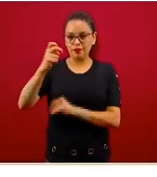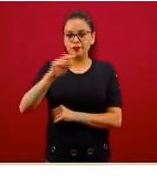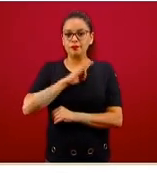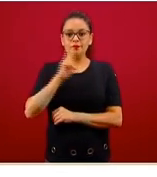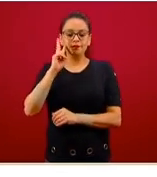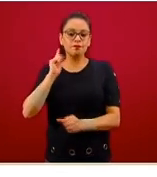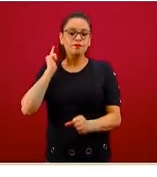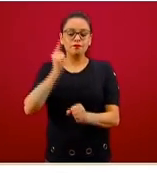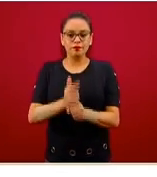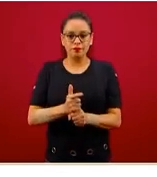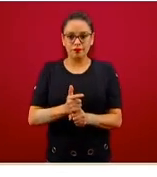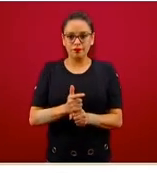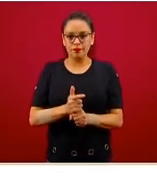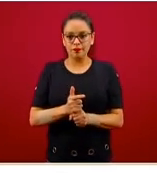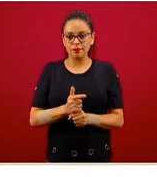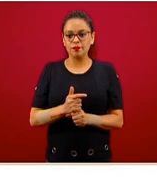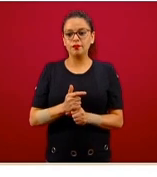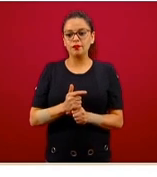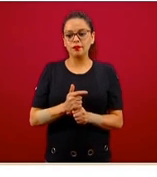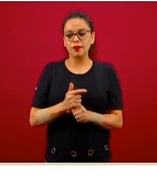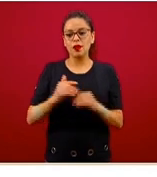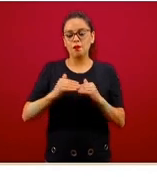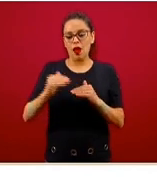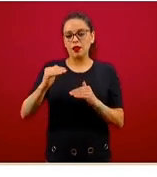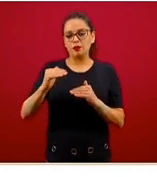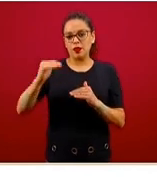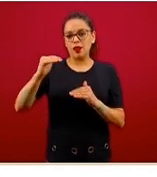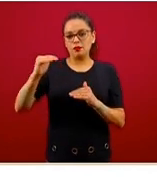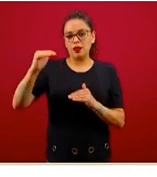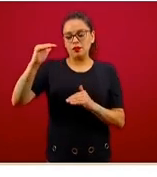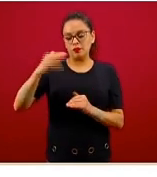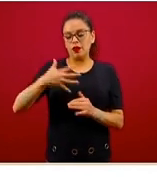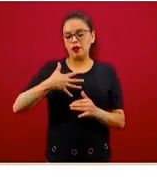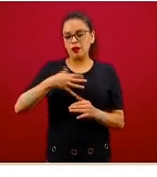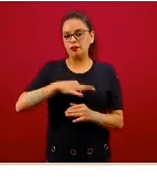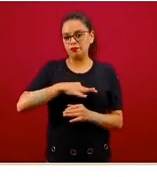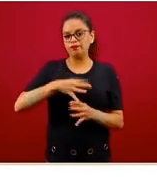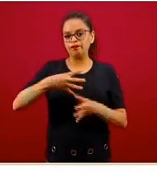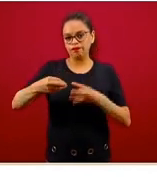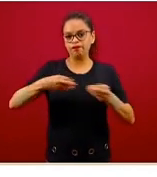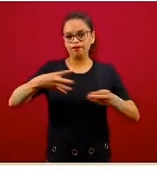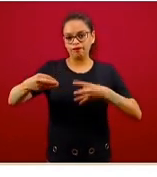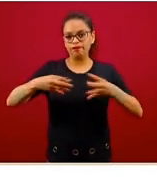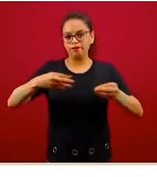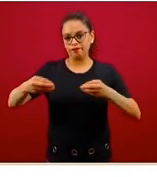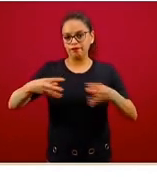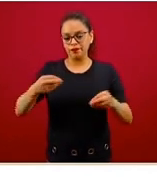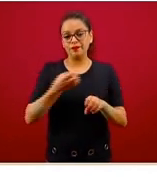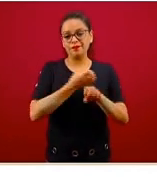coloration, which reflects they have a higher concentration of the disease.